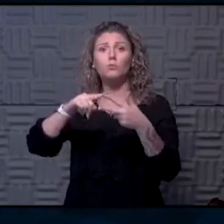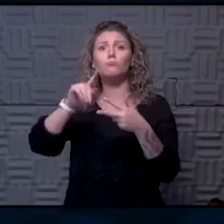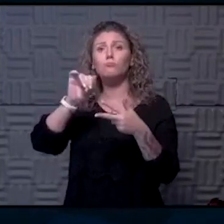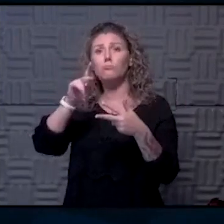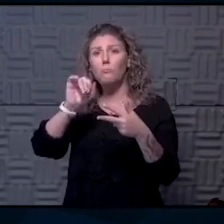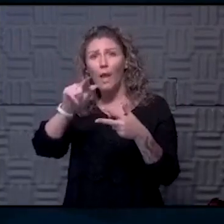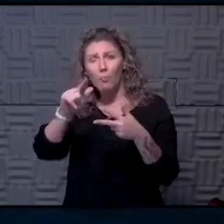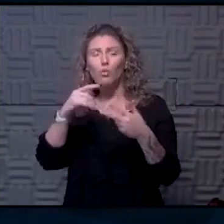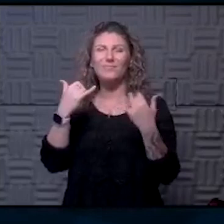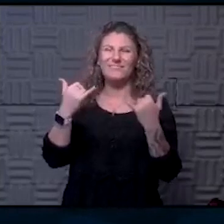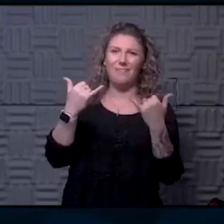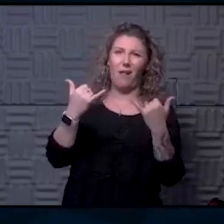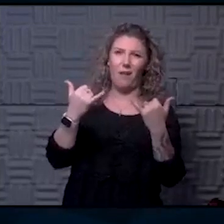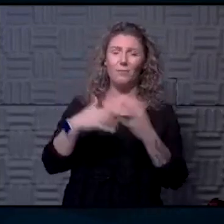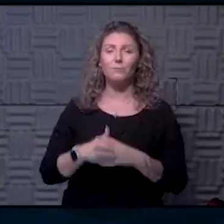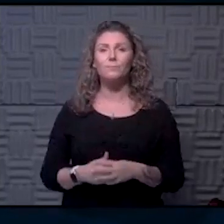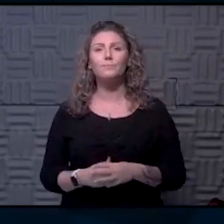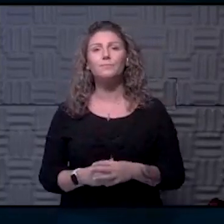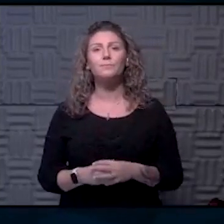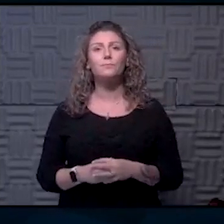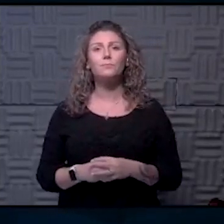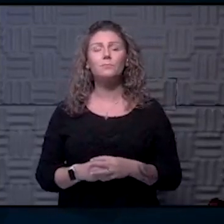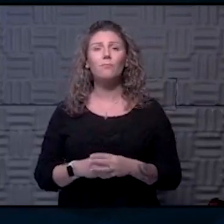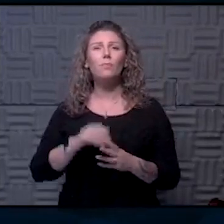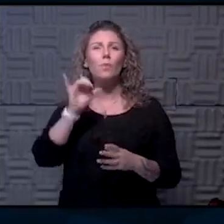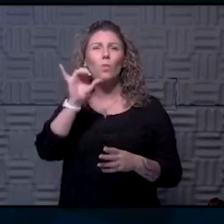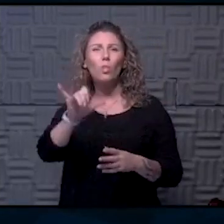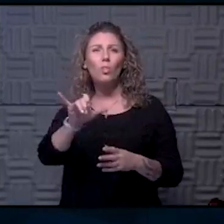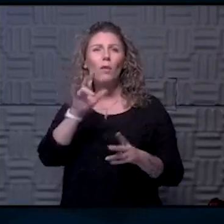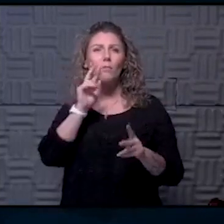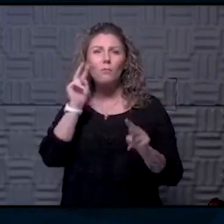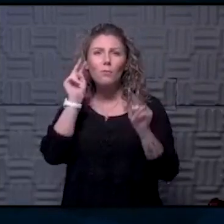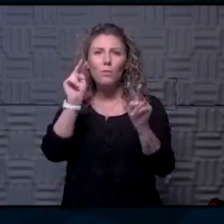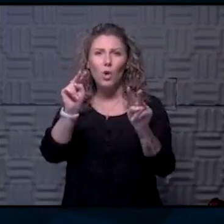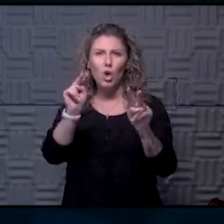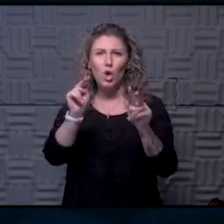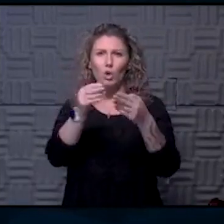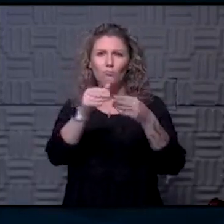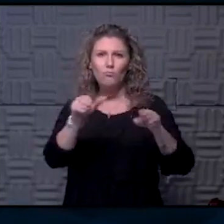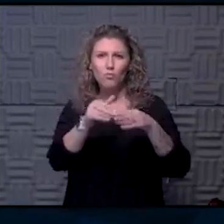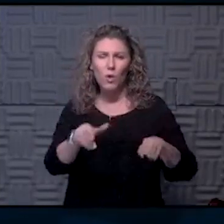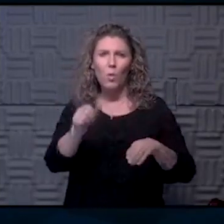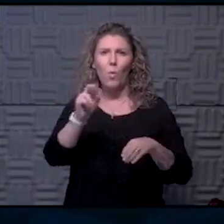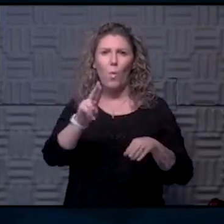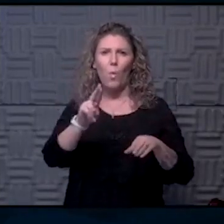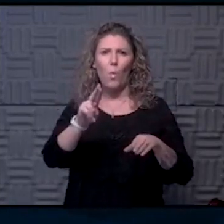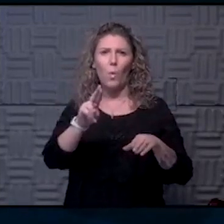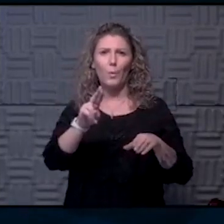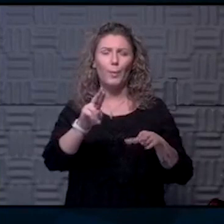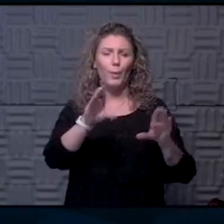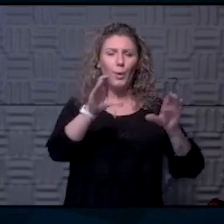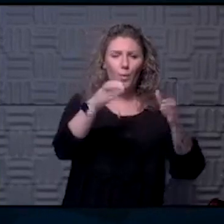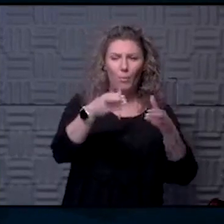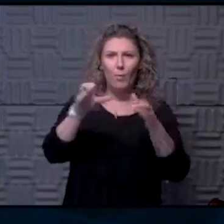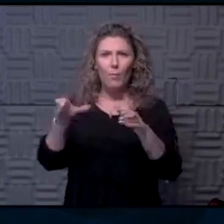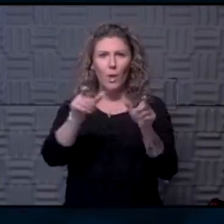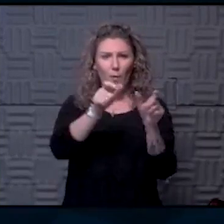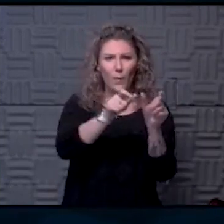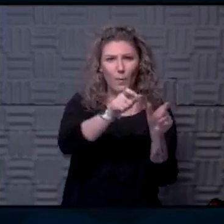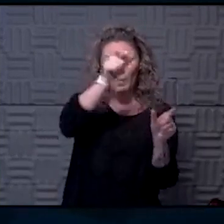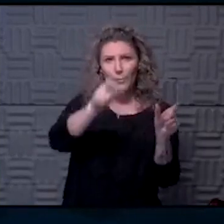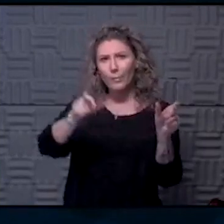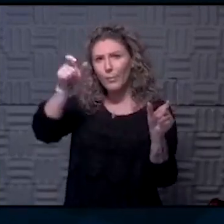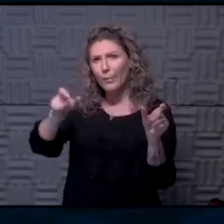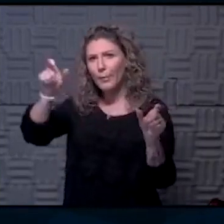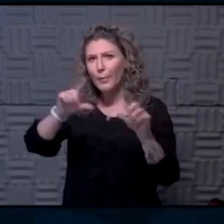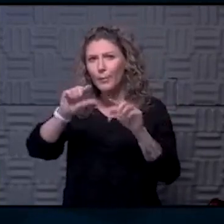today. So this is a look at the breakdown or the proportion of individual age groups, and this is